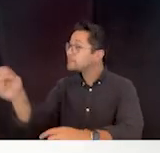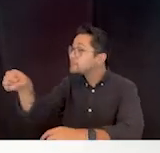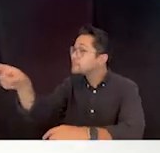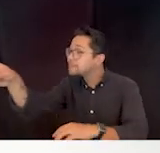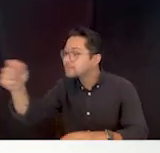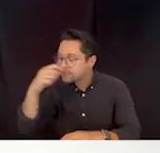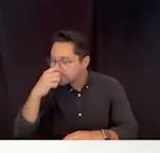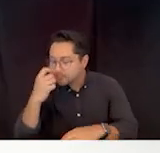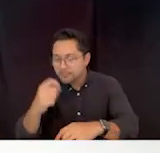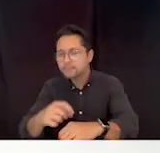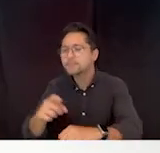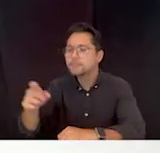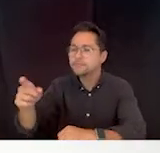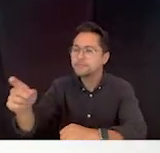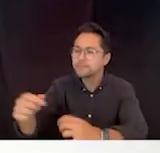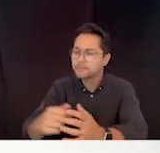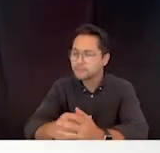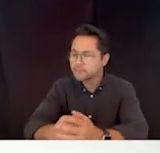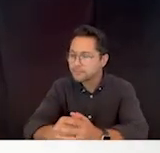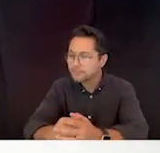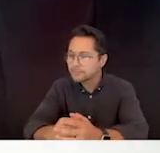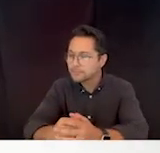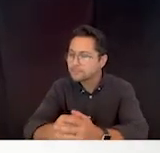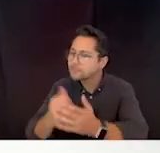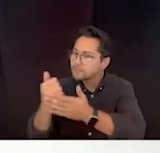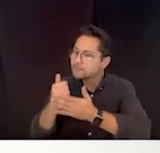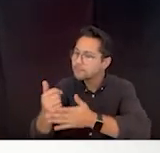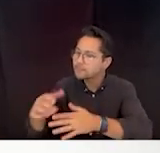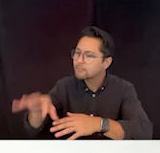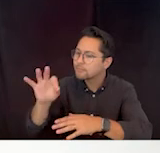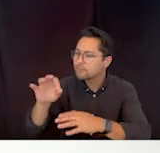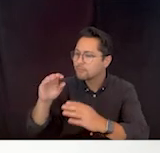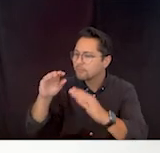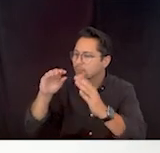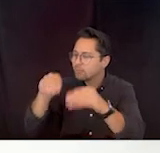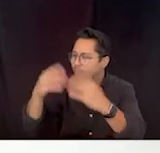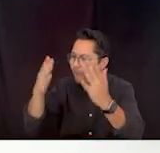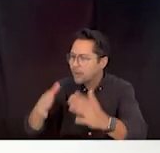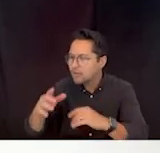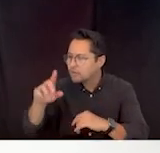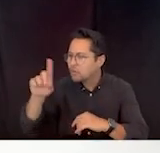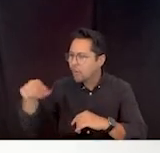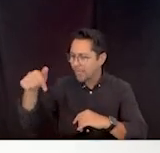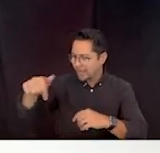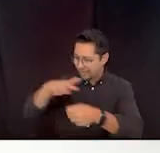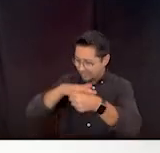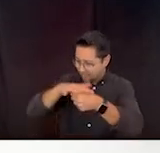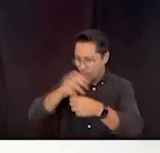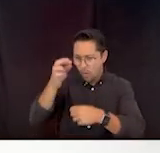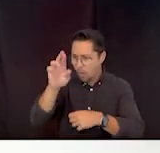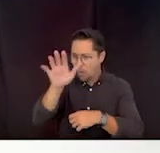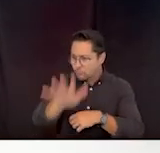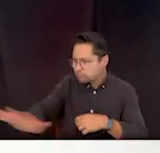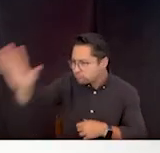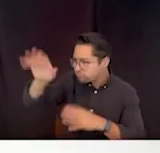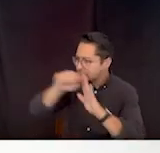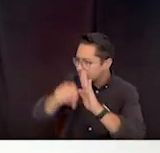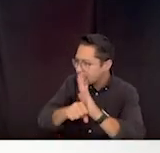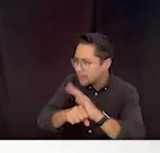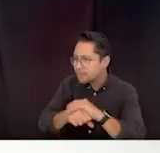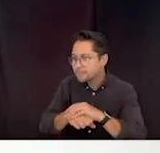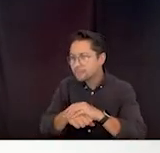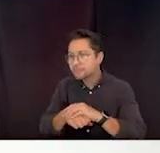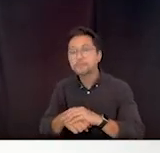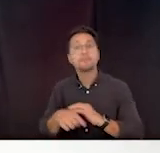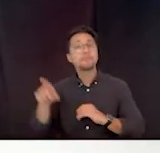Yes. So you guys help find providers for like clients here. Is it just in your area or is it across the state? Across the